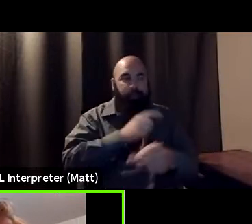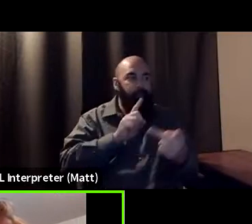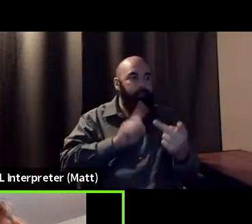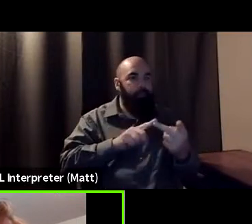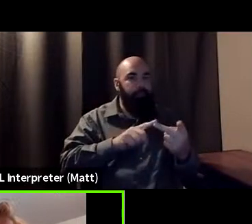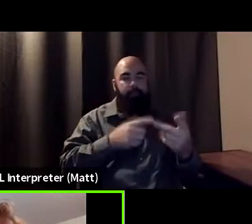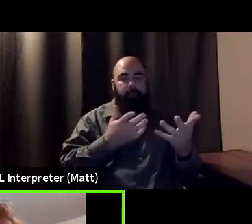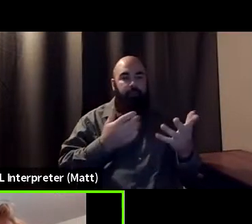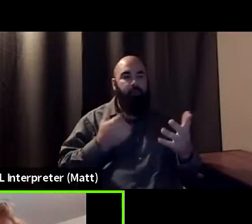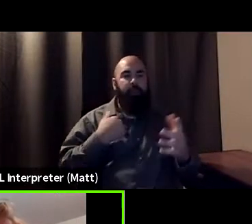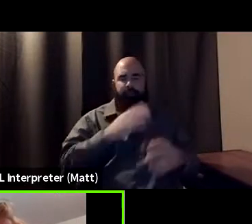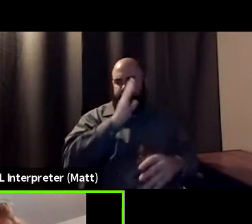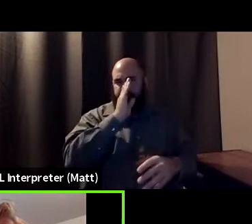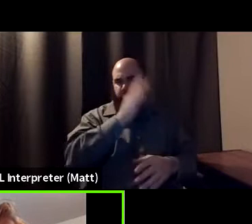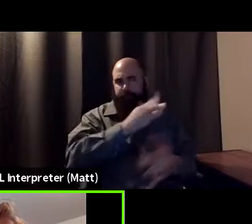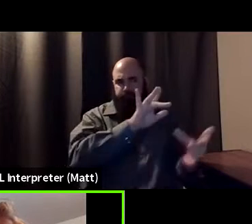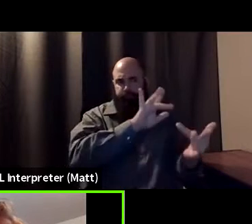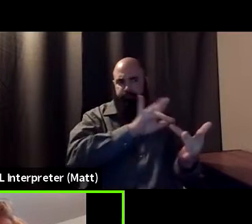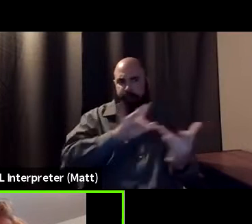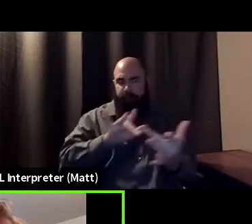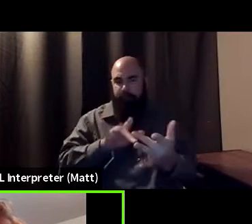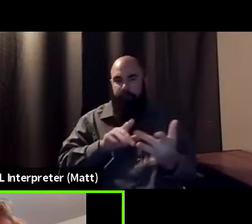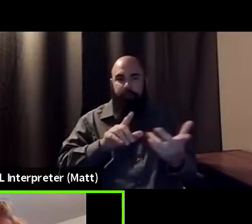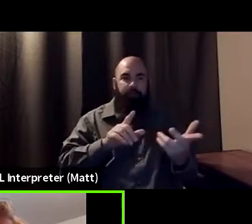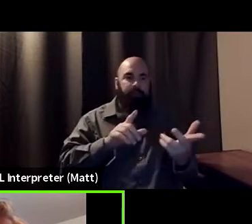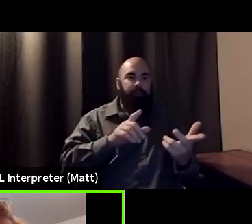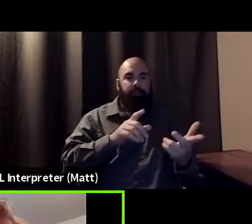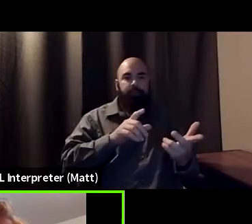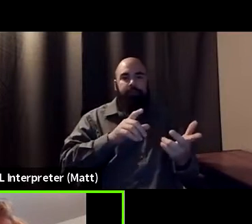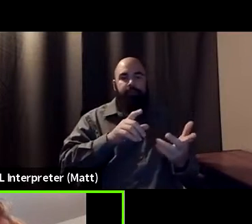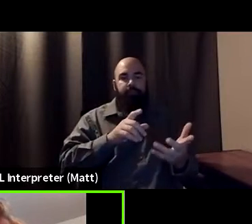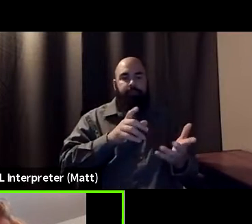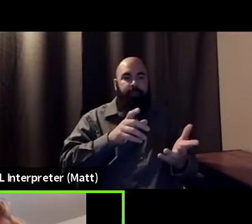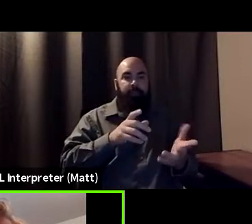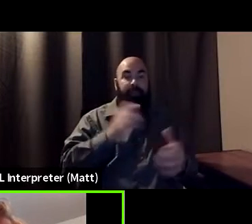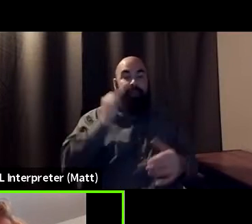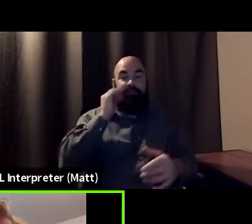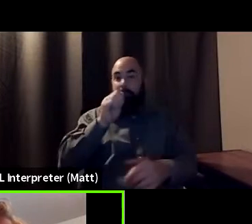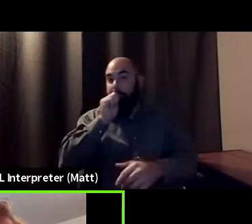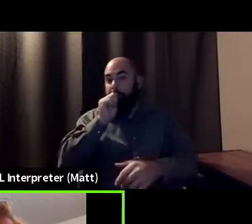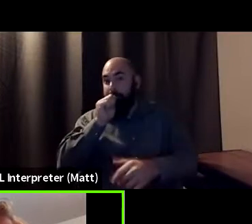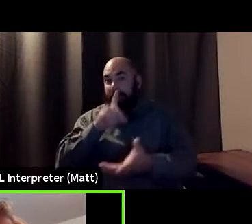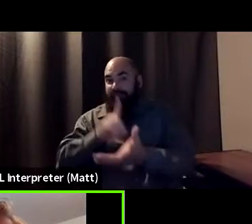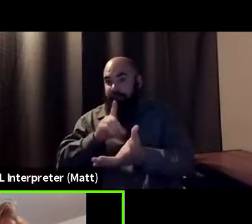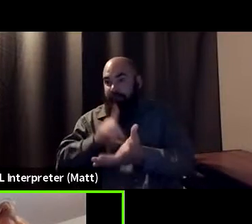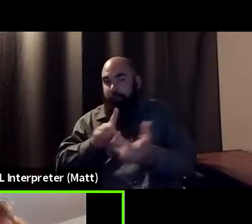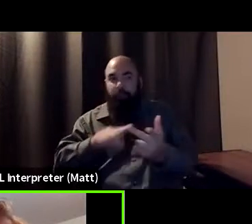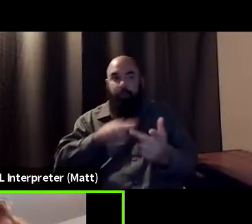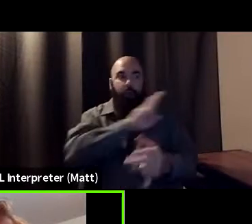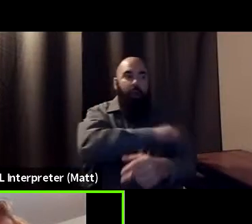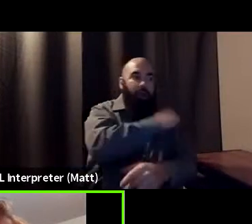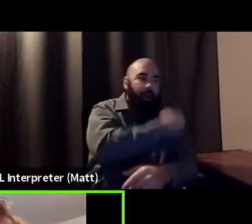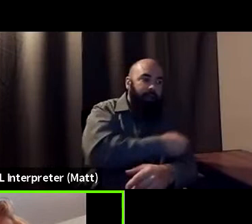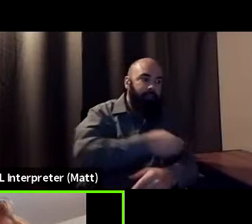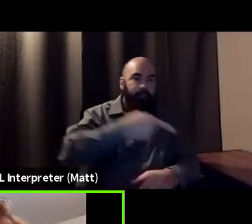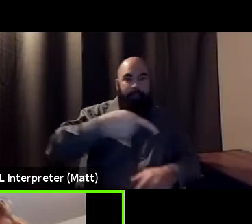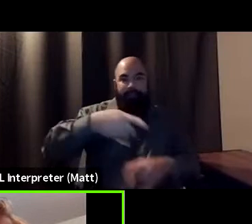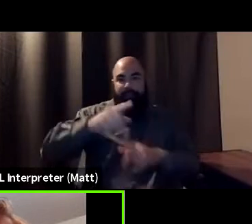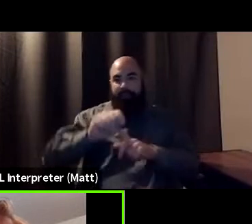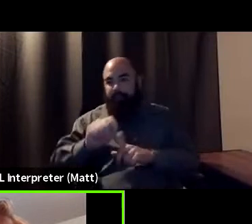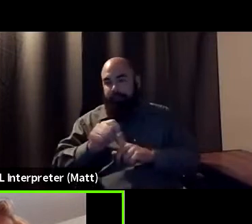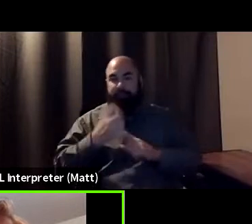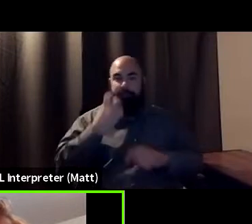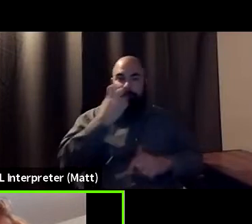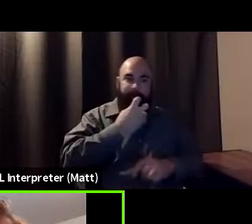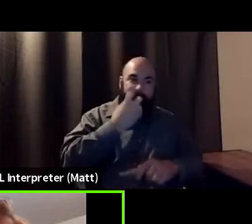direct outreach. This includes hospital workers, it includes private practices, it includes our physical therapy, occupational therapy, speech